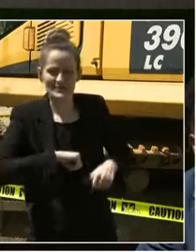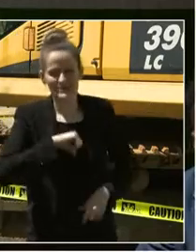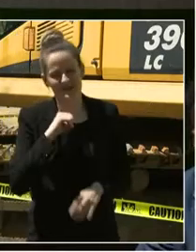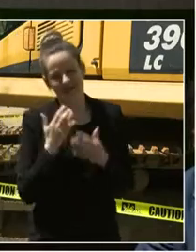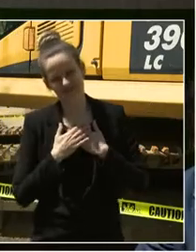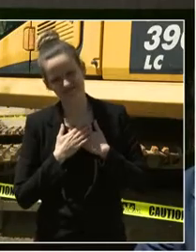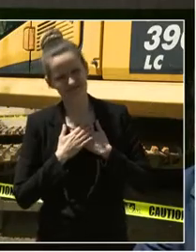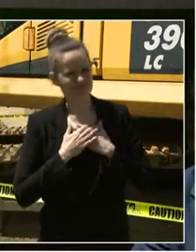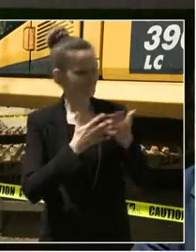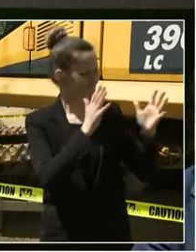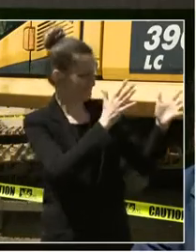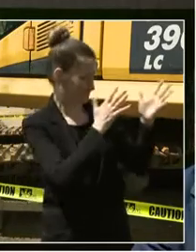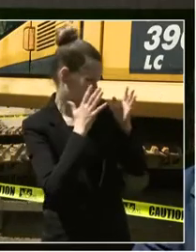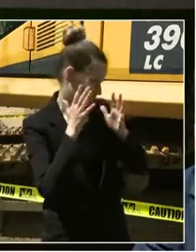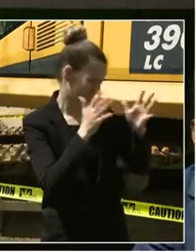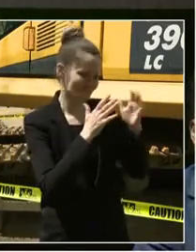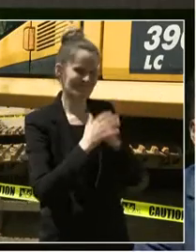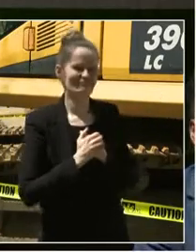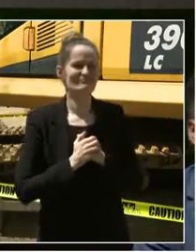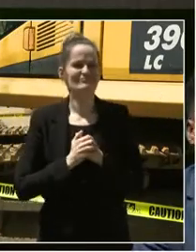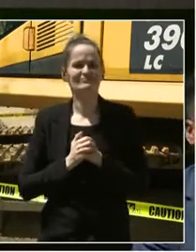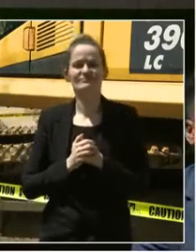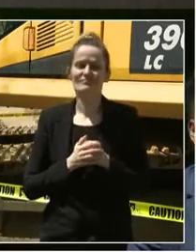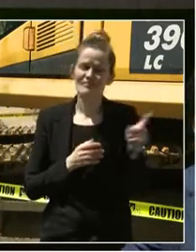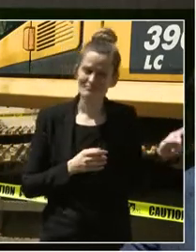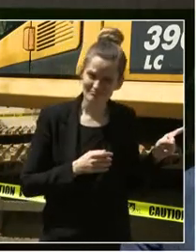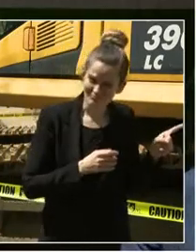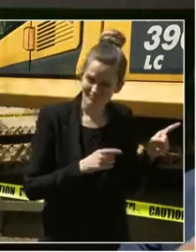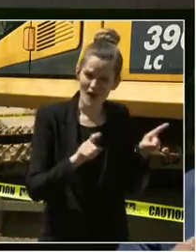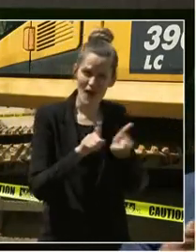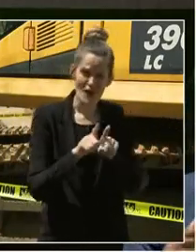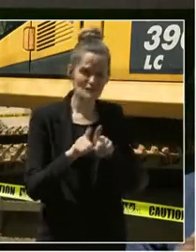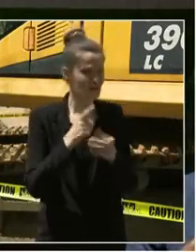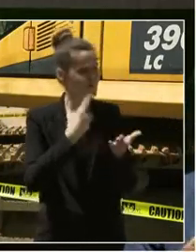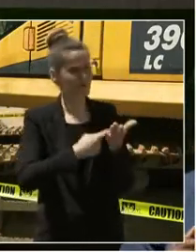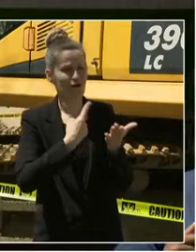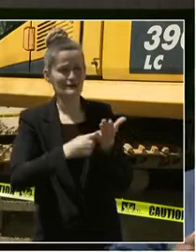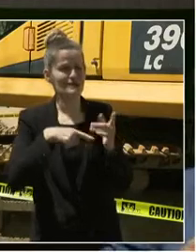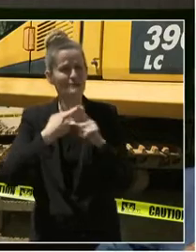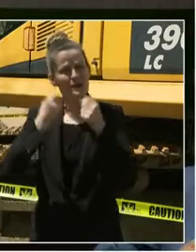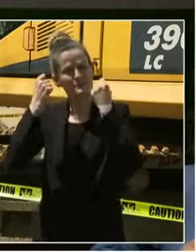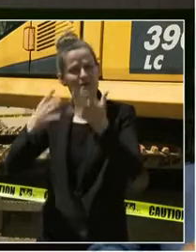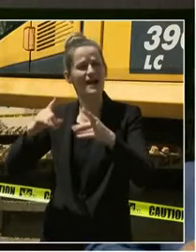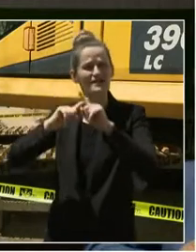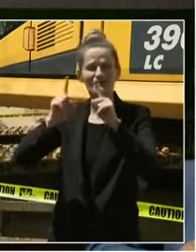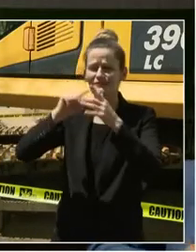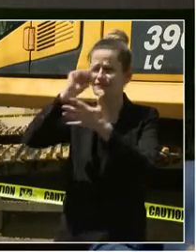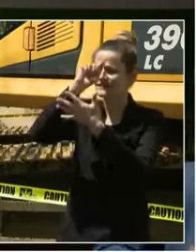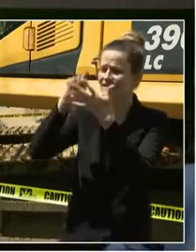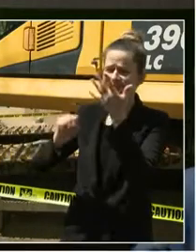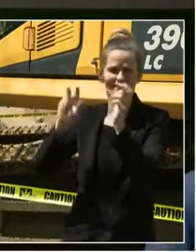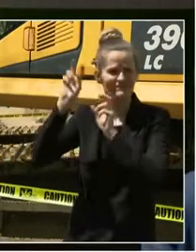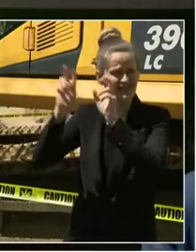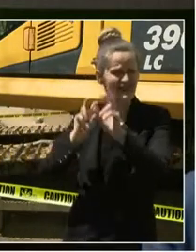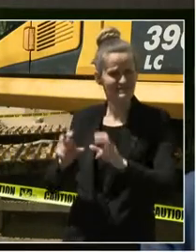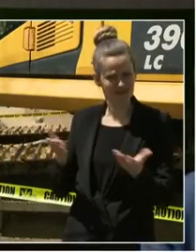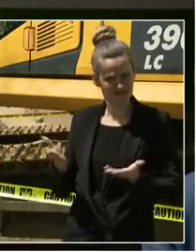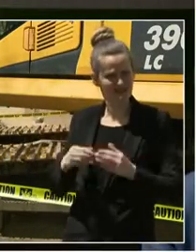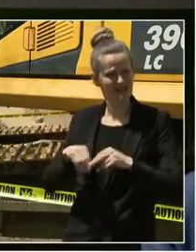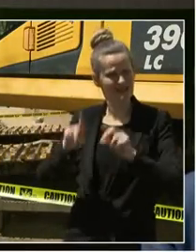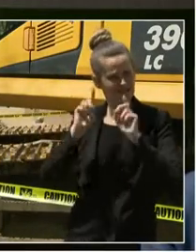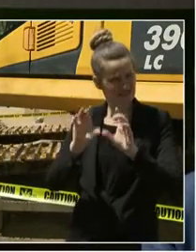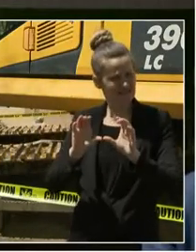And Delano also pointed to a number of investments that we're making to make our city